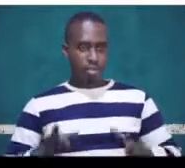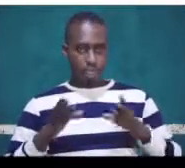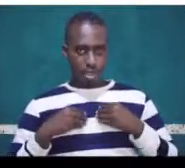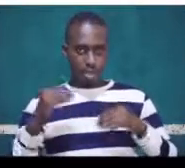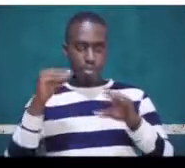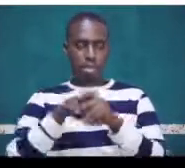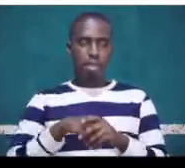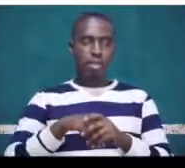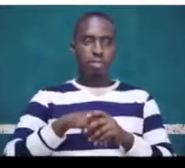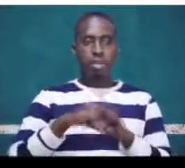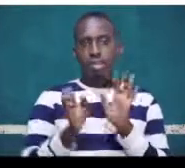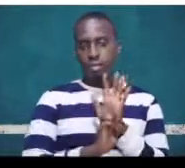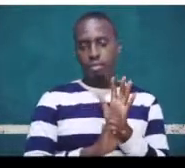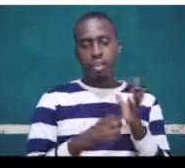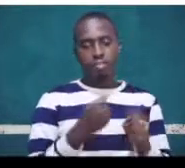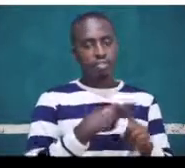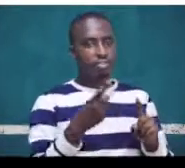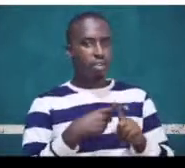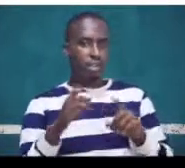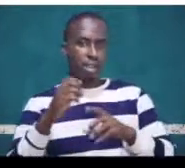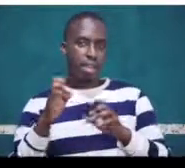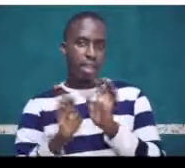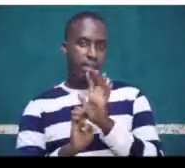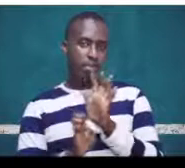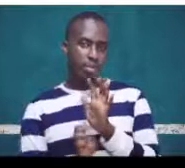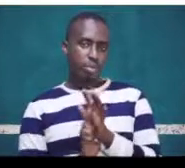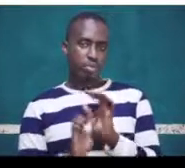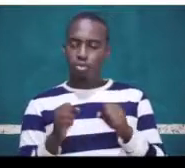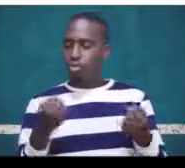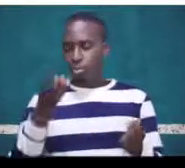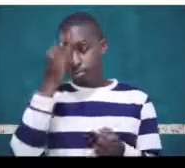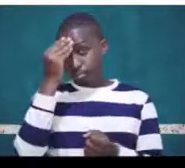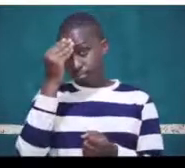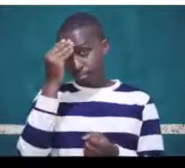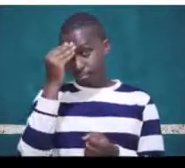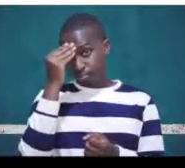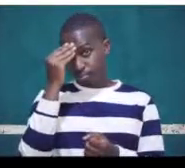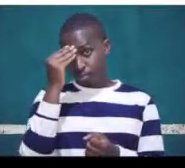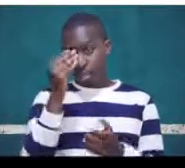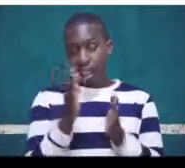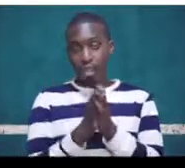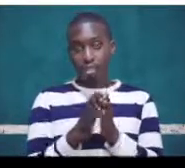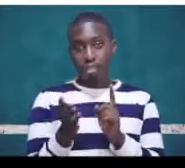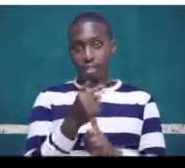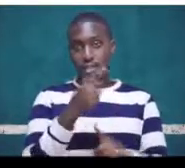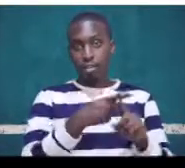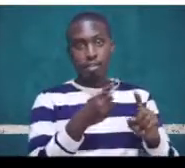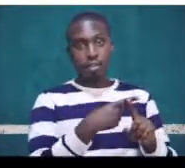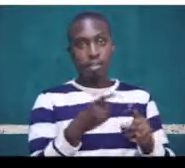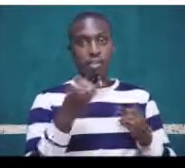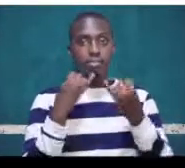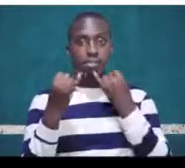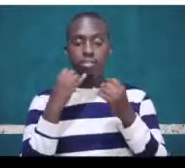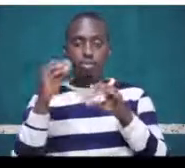the examples. We have so many different examples. You can learn more different and get a lot of information regarding